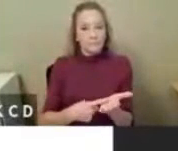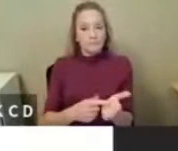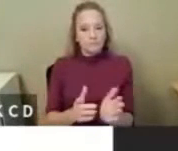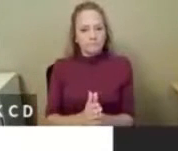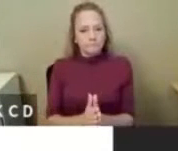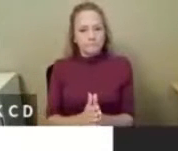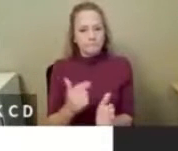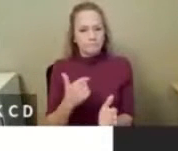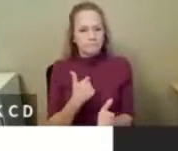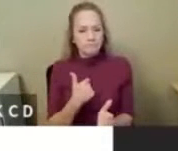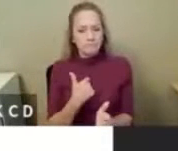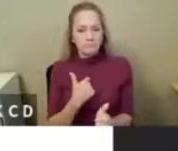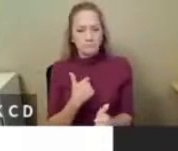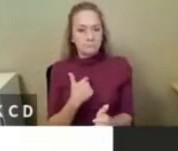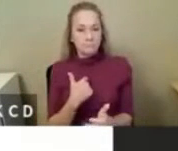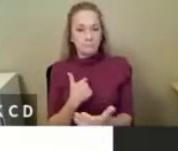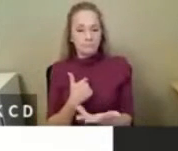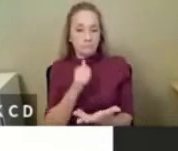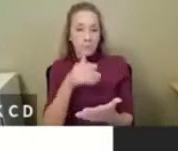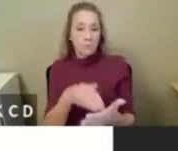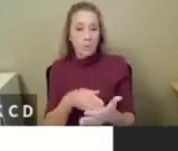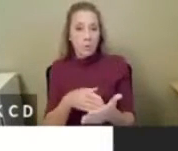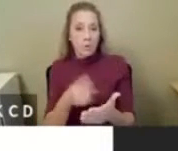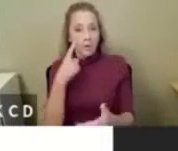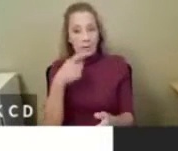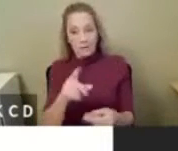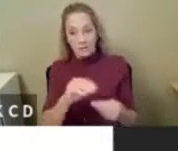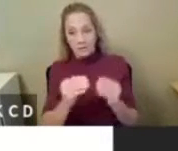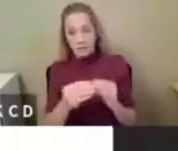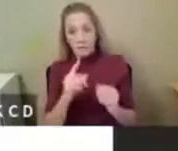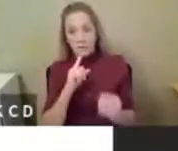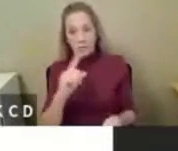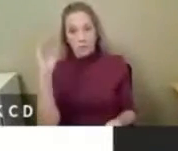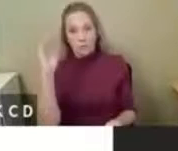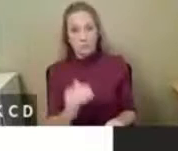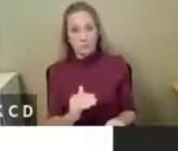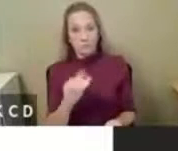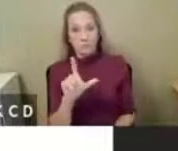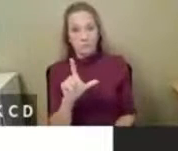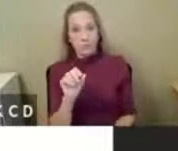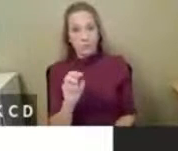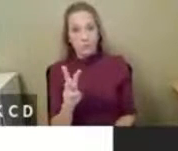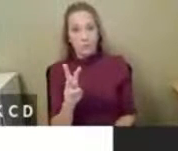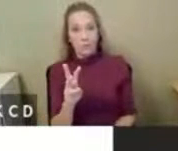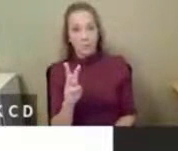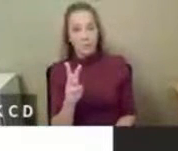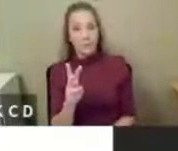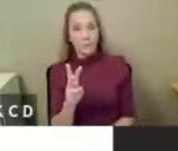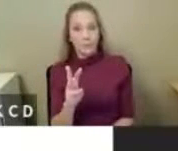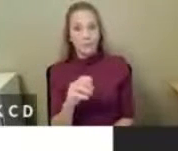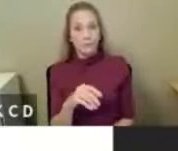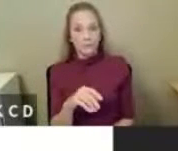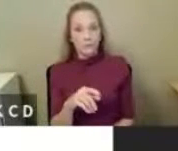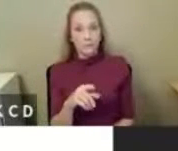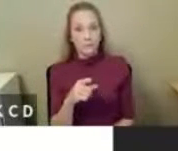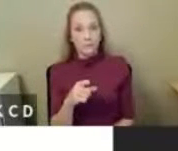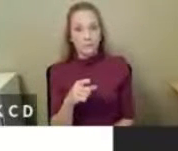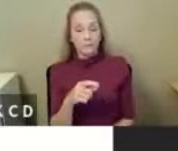not opposed to that. I think these numbers are low. I think that achieving some of these